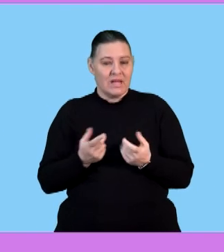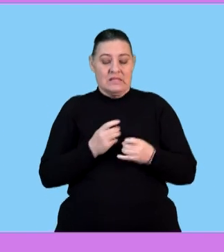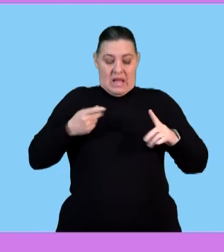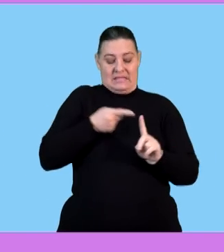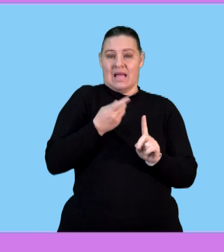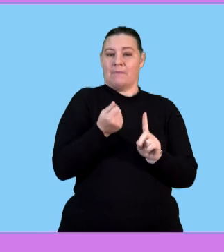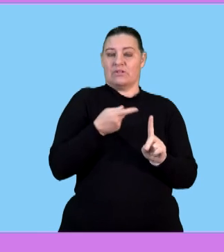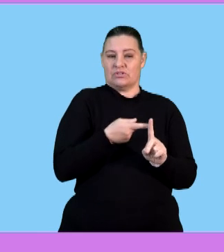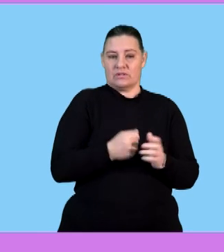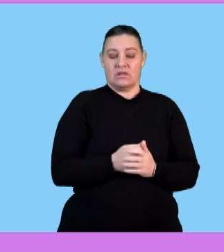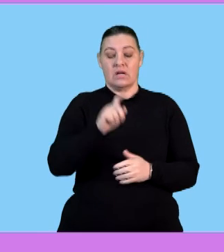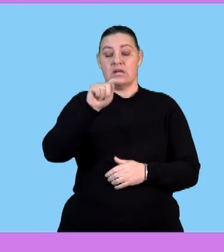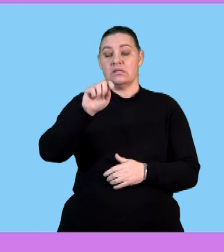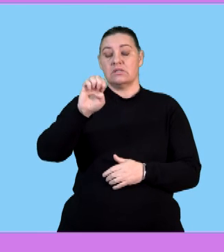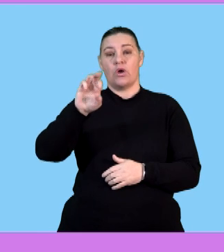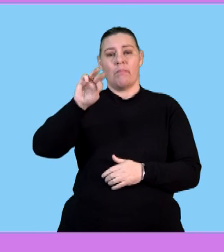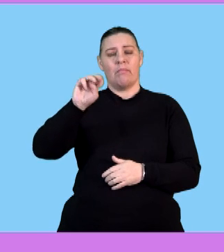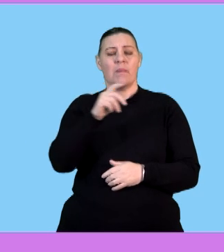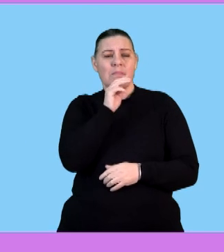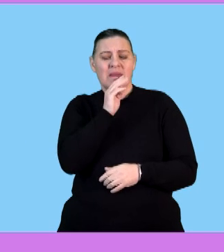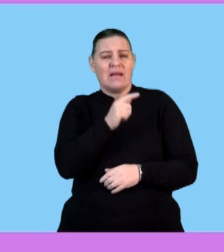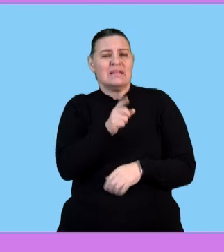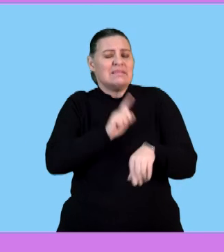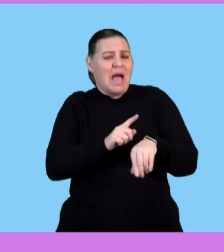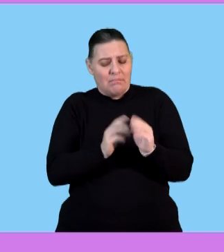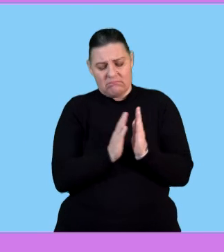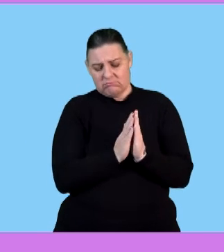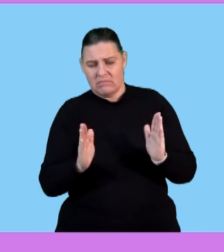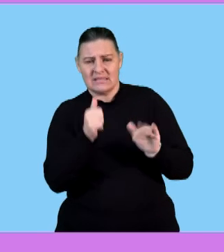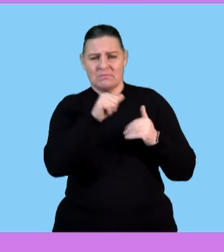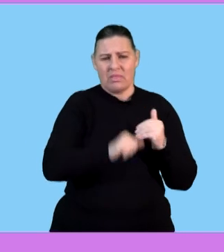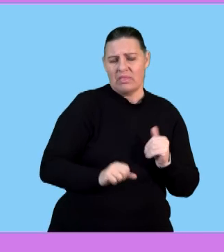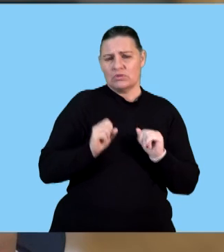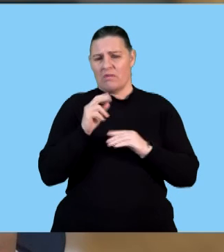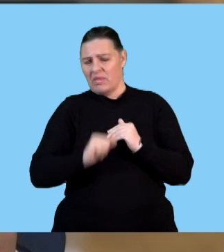how long the money will be invested for. Thanks, everyone.